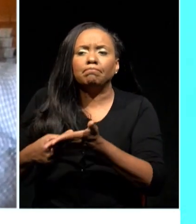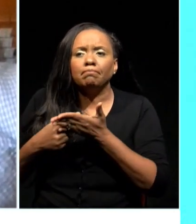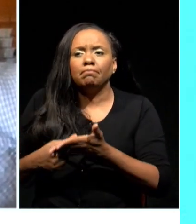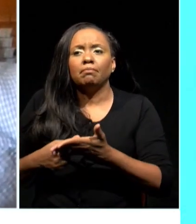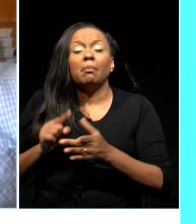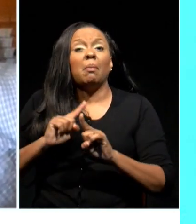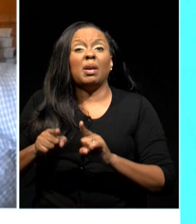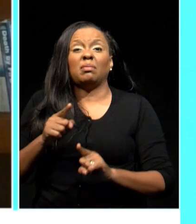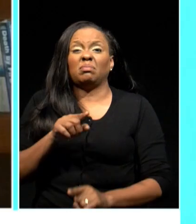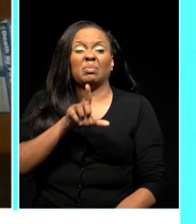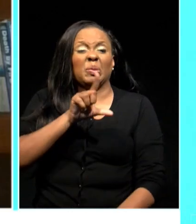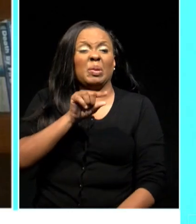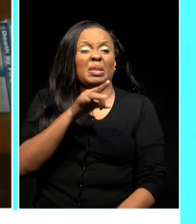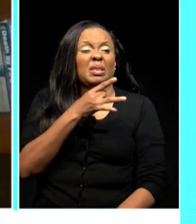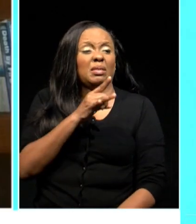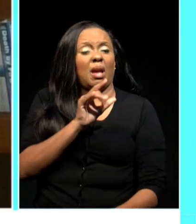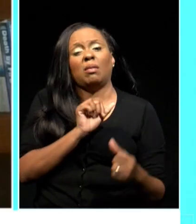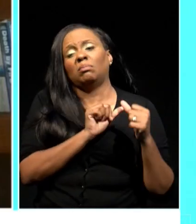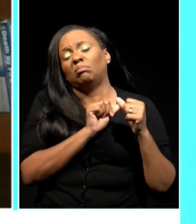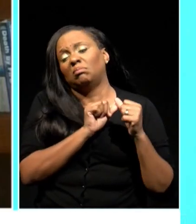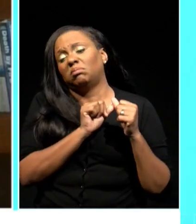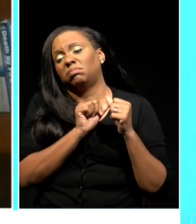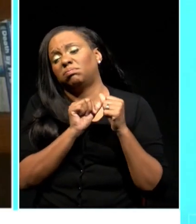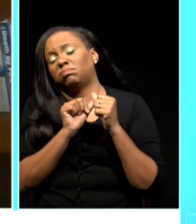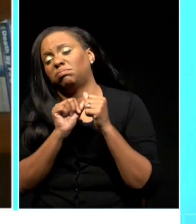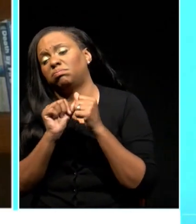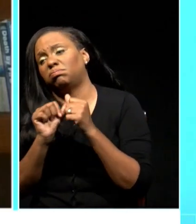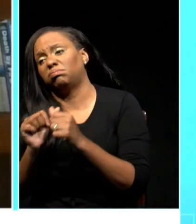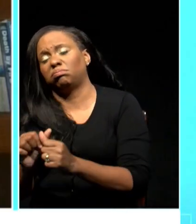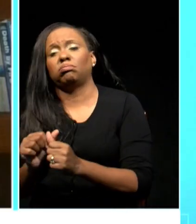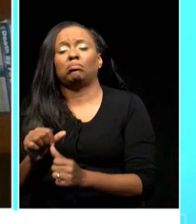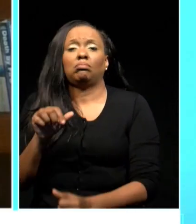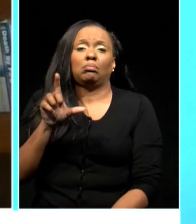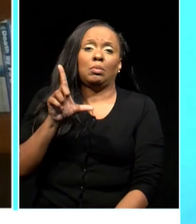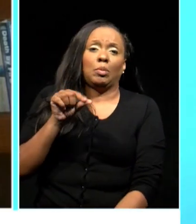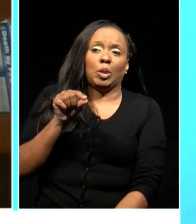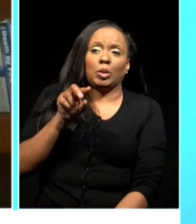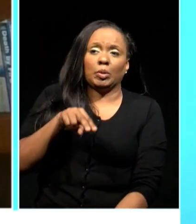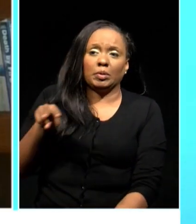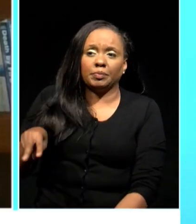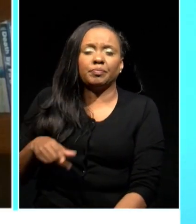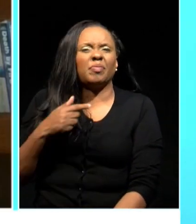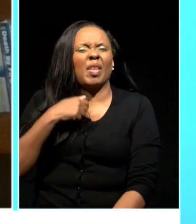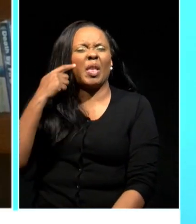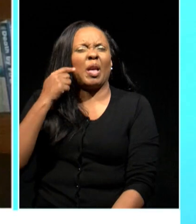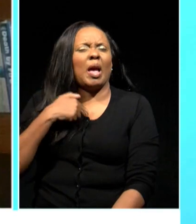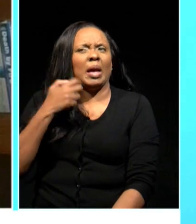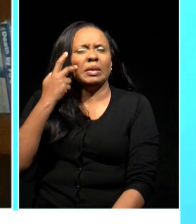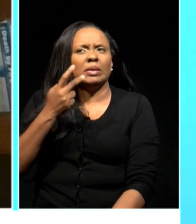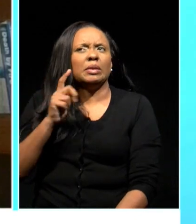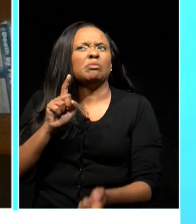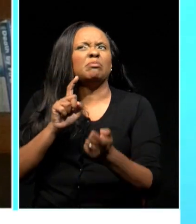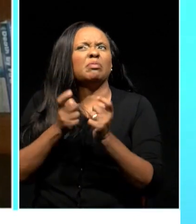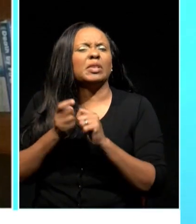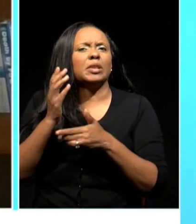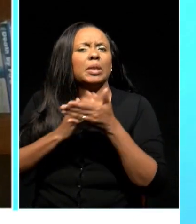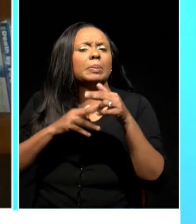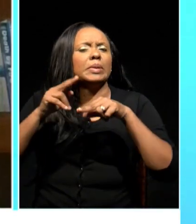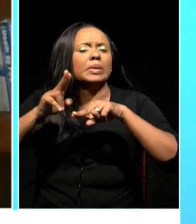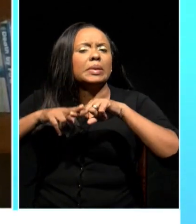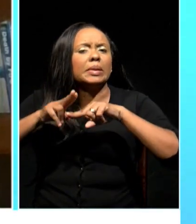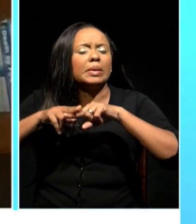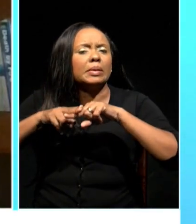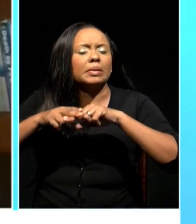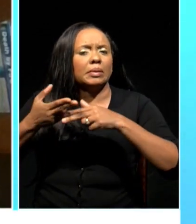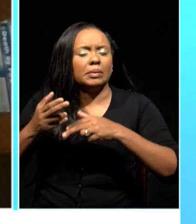2018. I think last night all of us were looking to see whether they would see a slight difference in seats. And of course, that didn't happen. So really, what we have